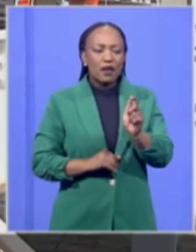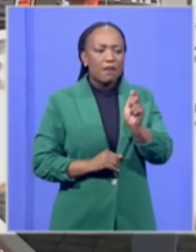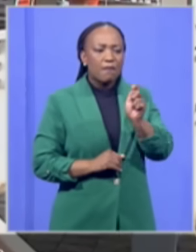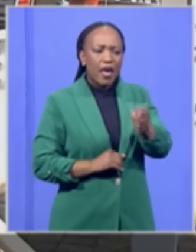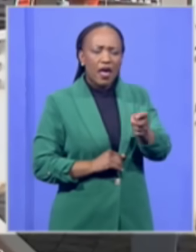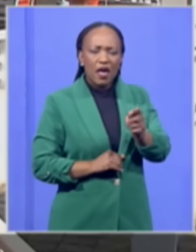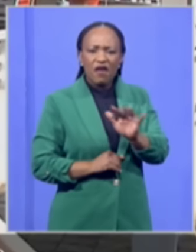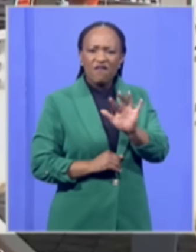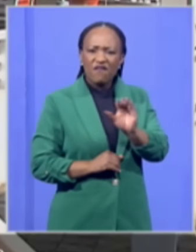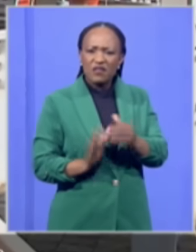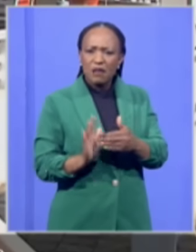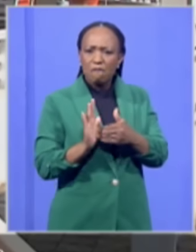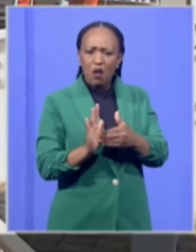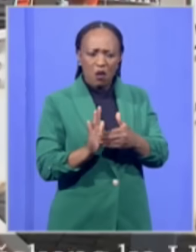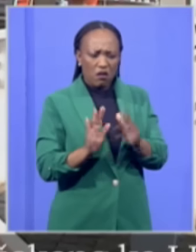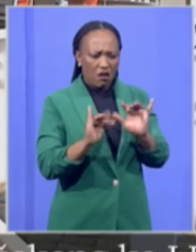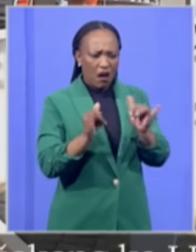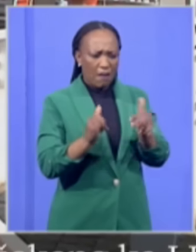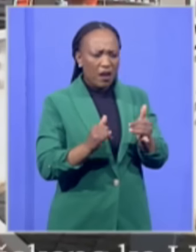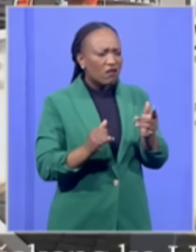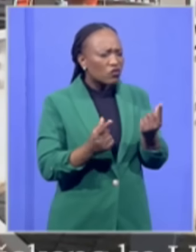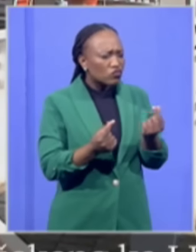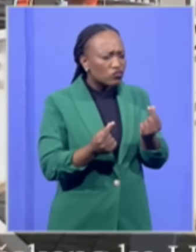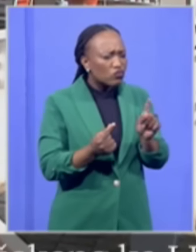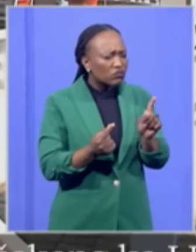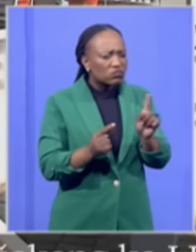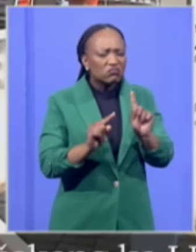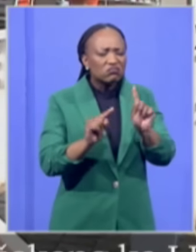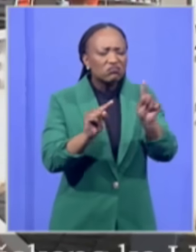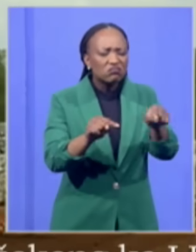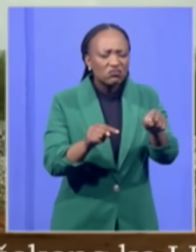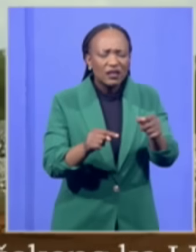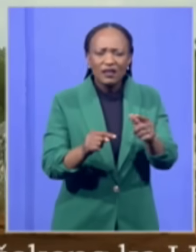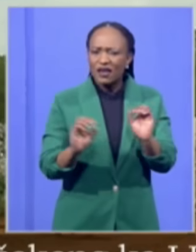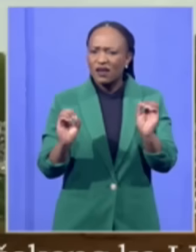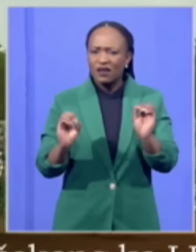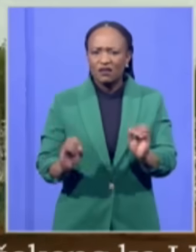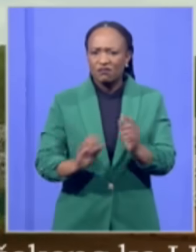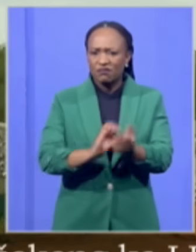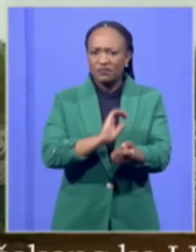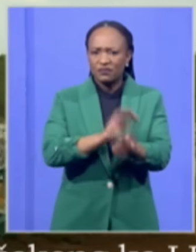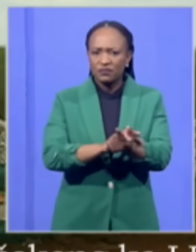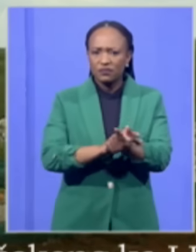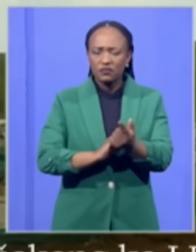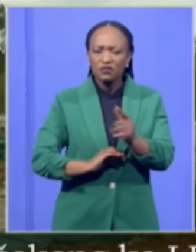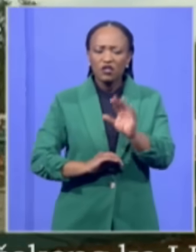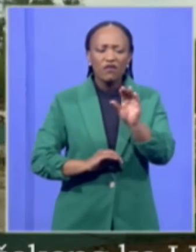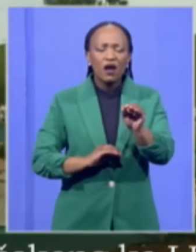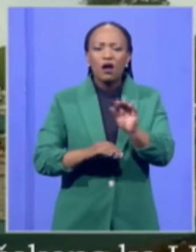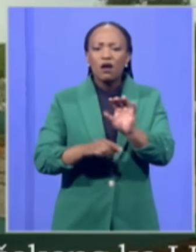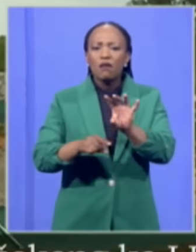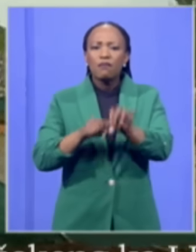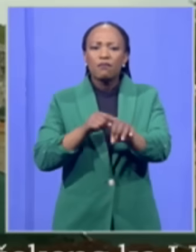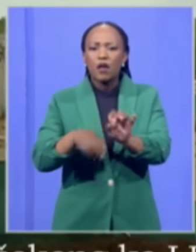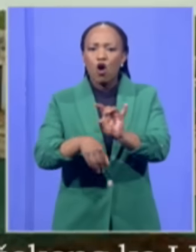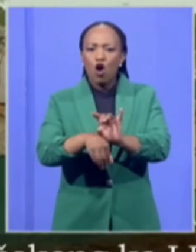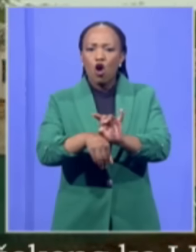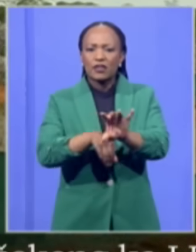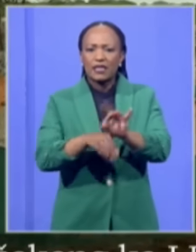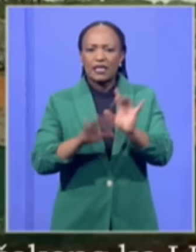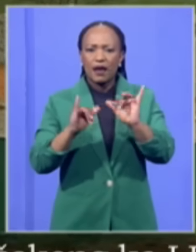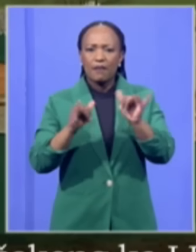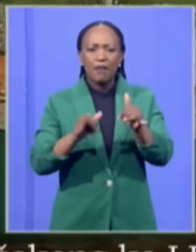go there, you will find that there's nothing that happened. You will find that there are consultants that were paid,